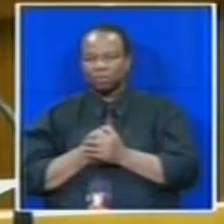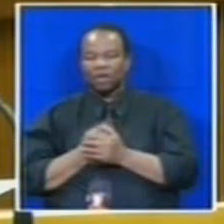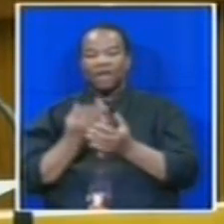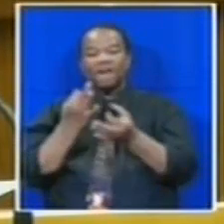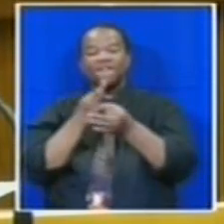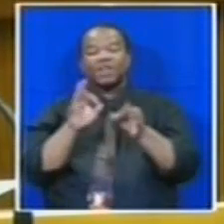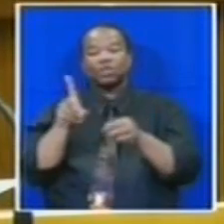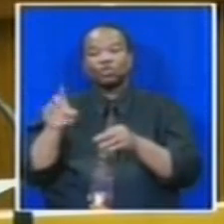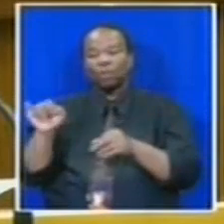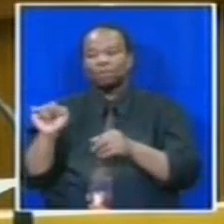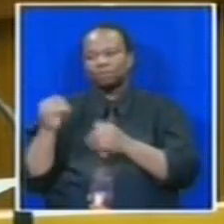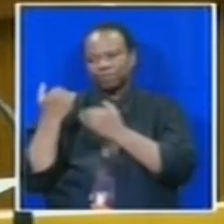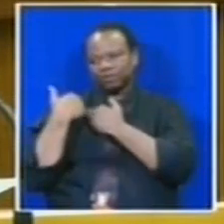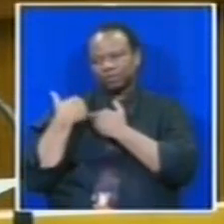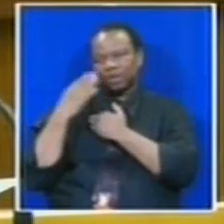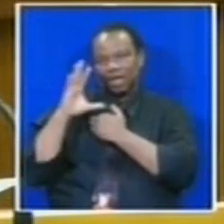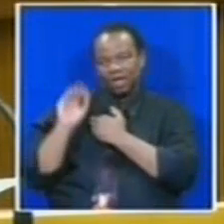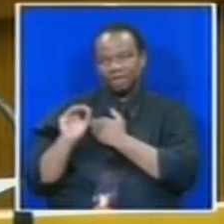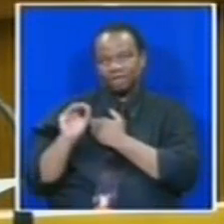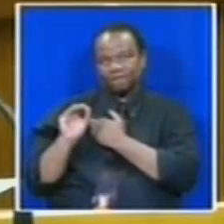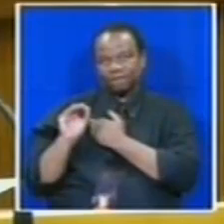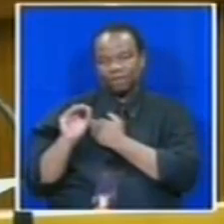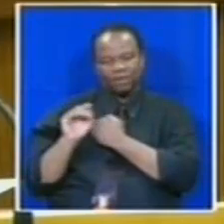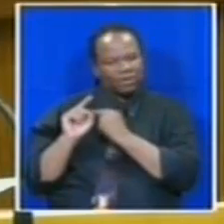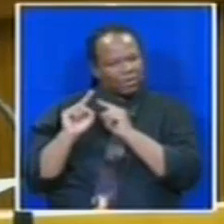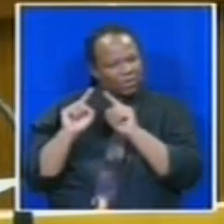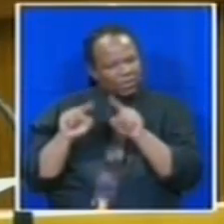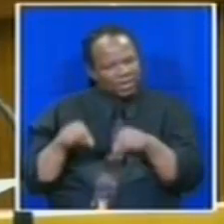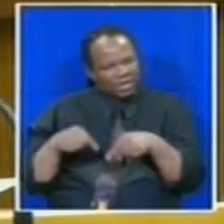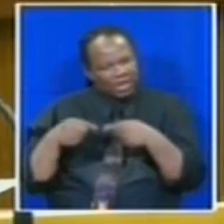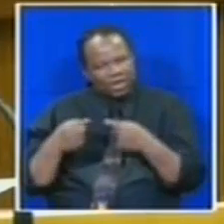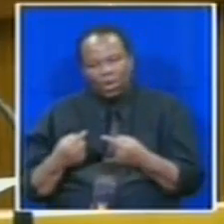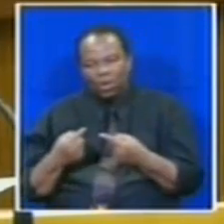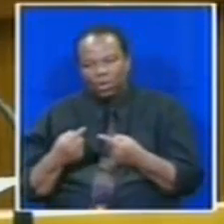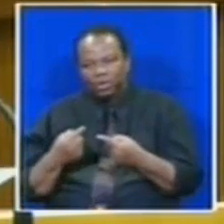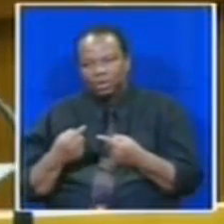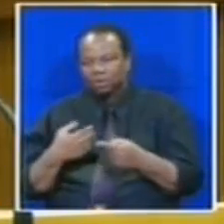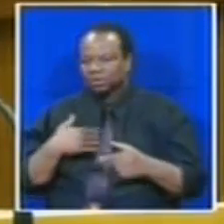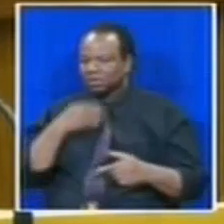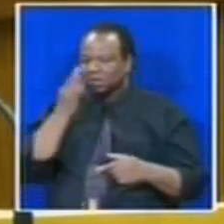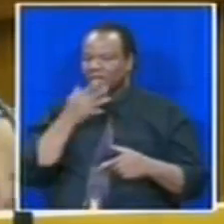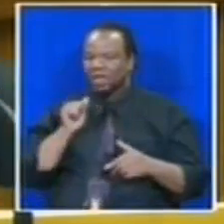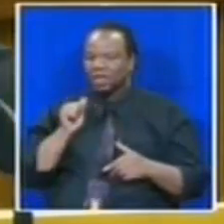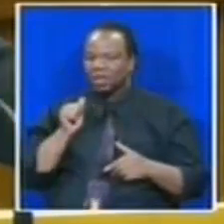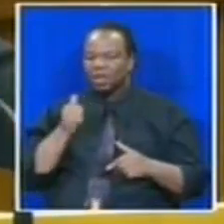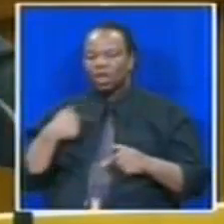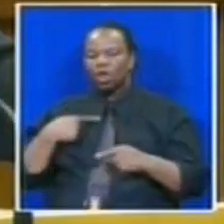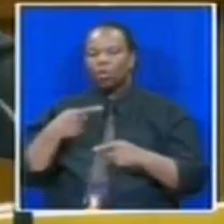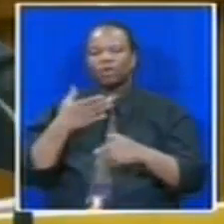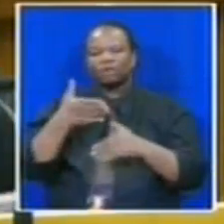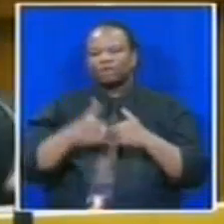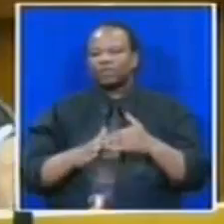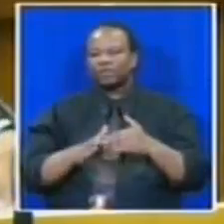responsibilities. We dare not linger, for our long walk is not yet ended. Ngayabonga. Thank you.